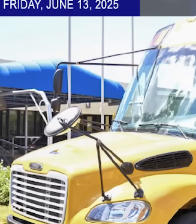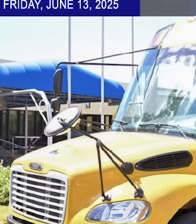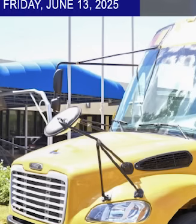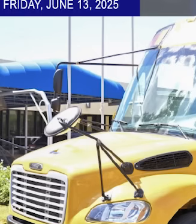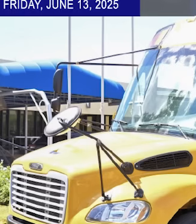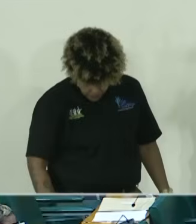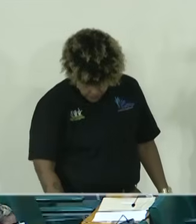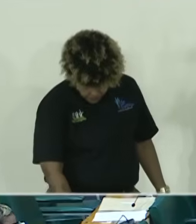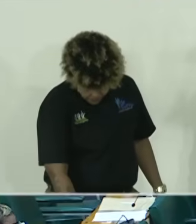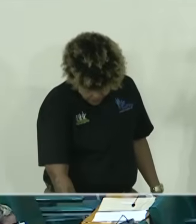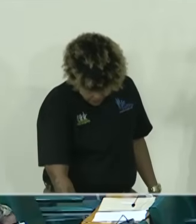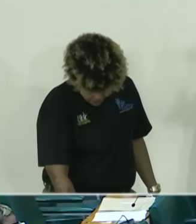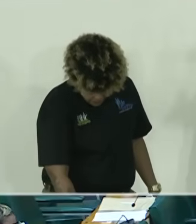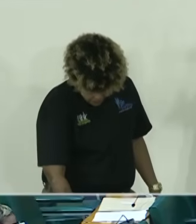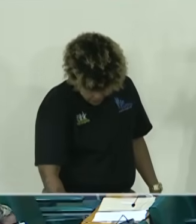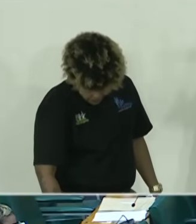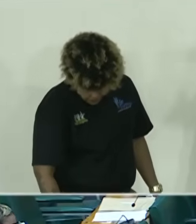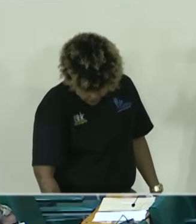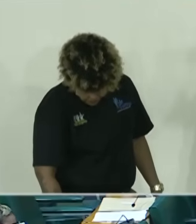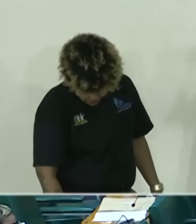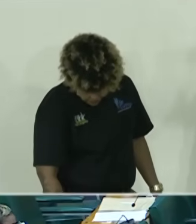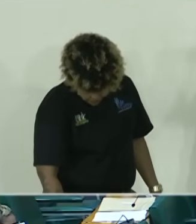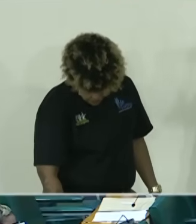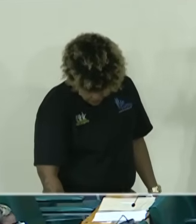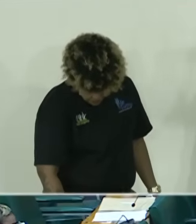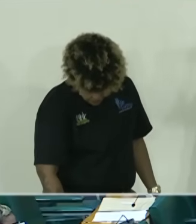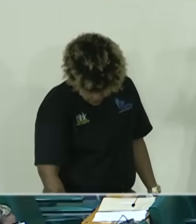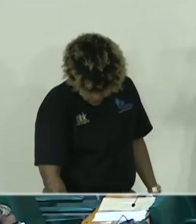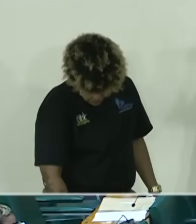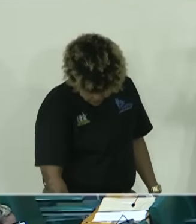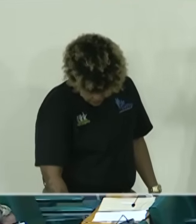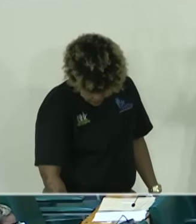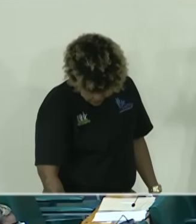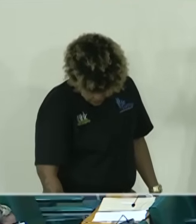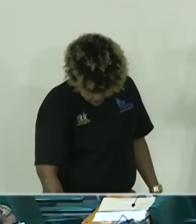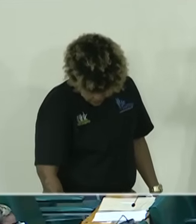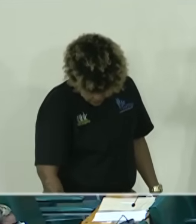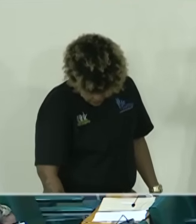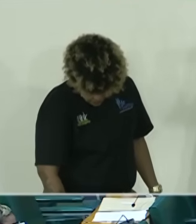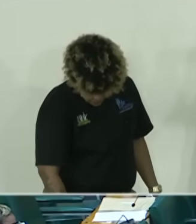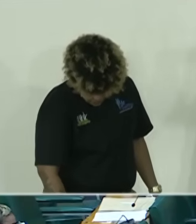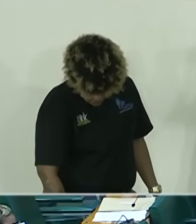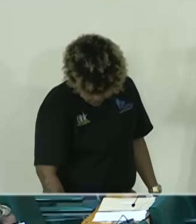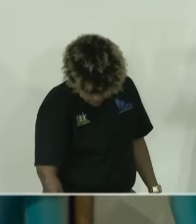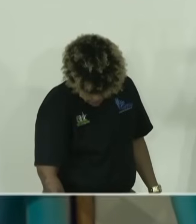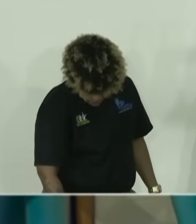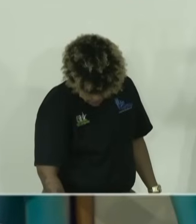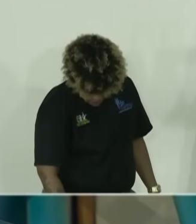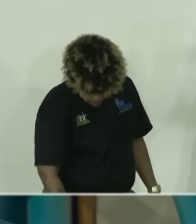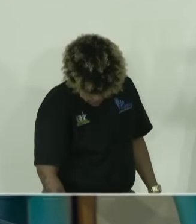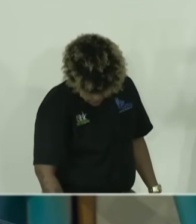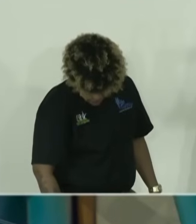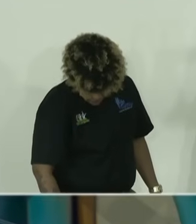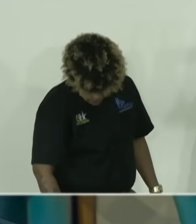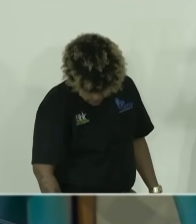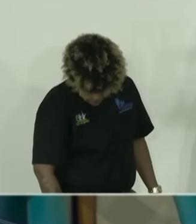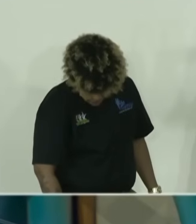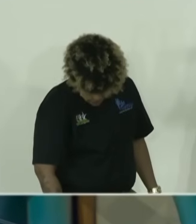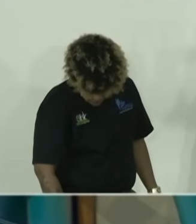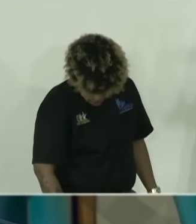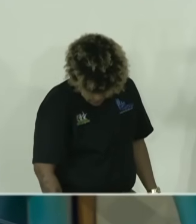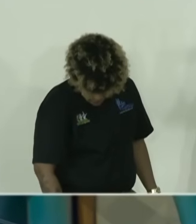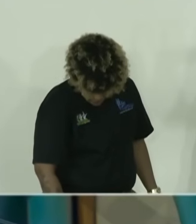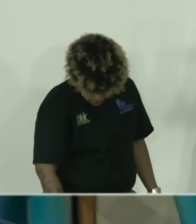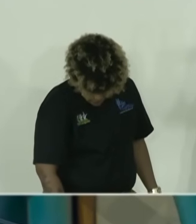Bus Program. Transport Minister Darrell Vaz made the announcement in Parliament on Tuesday. noting that the initiative will bring significant